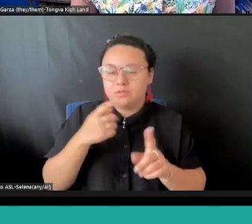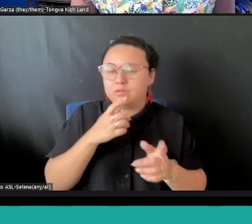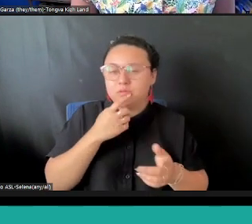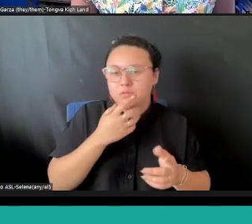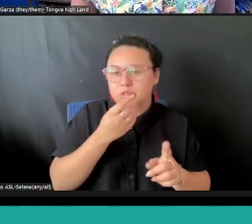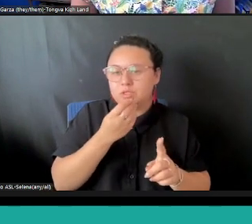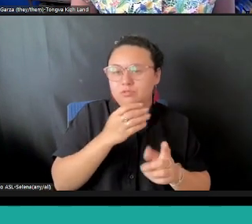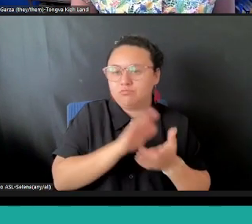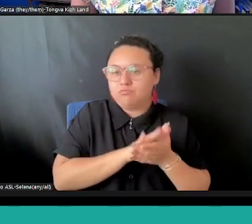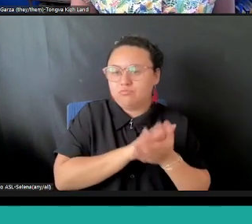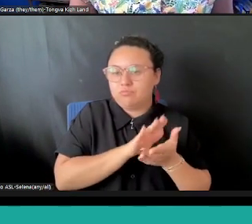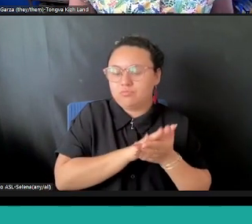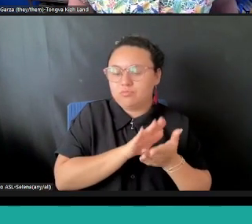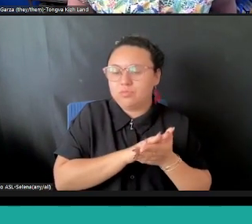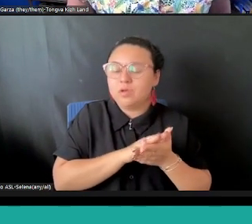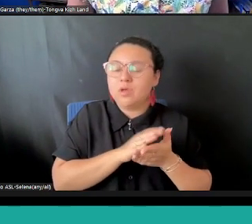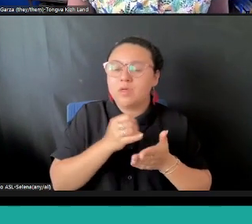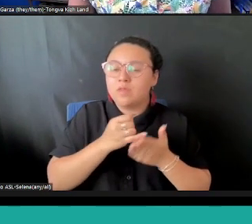who runs the LATC.